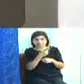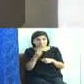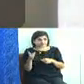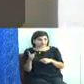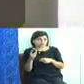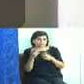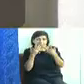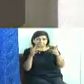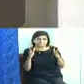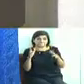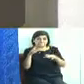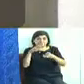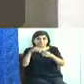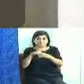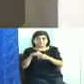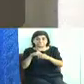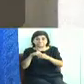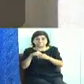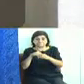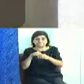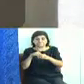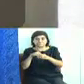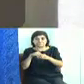already involved here. I've been just